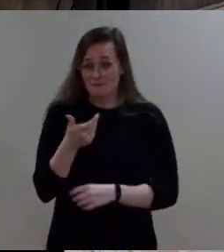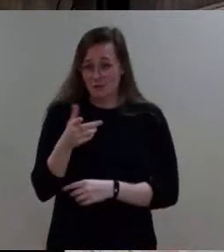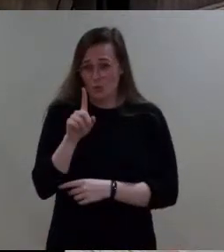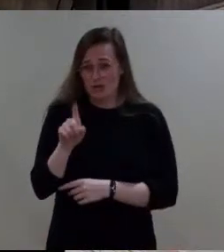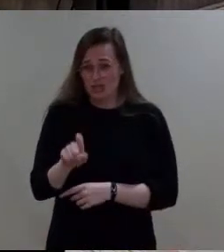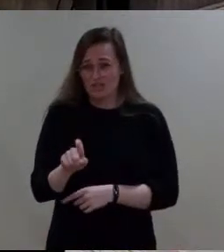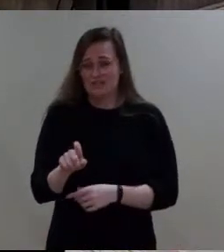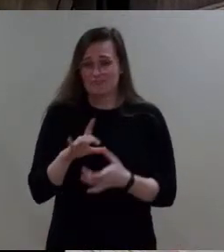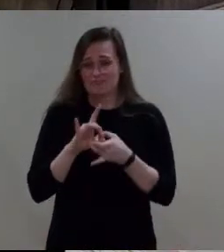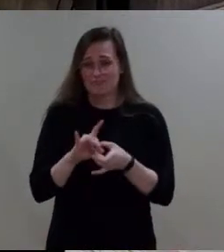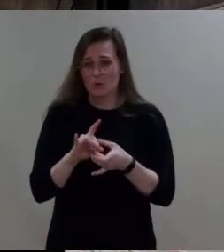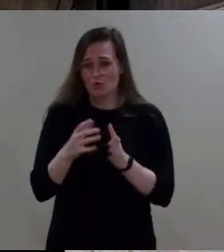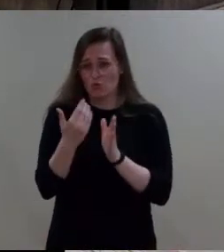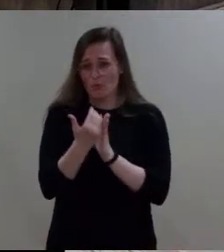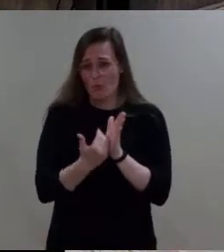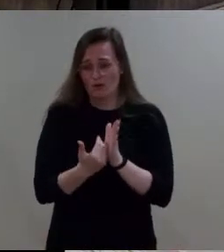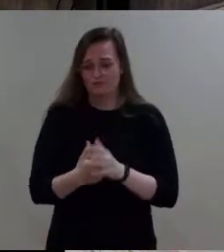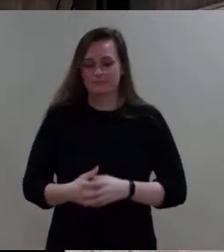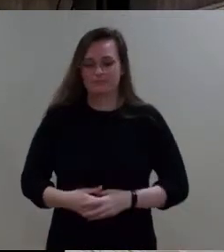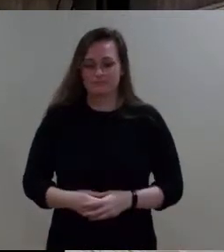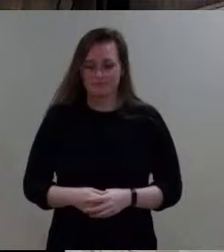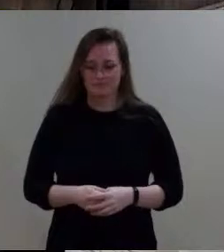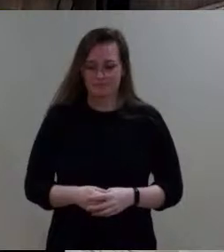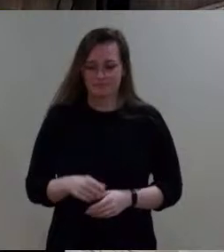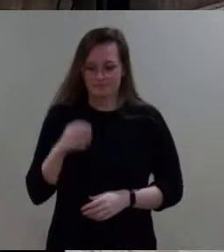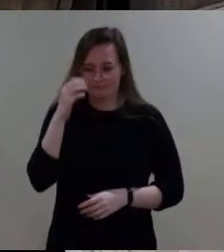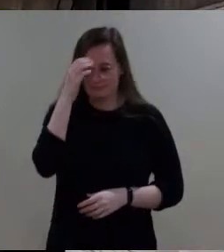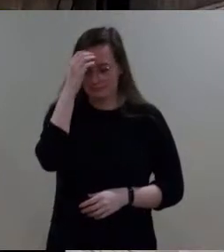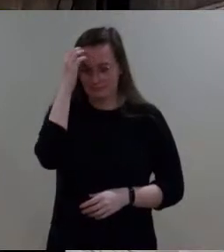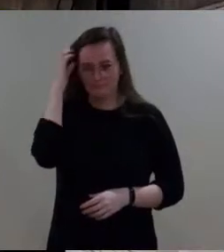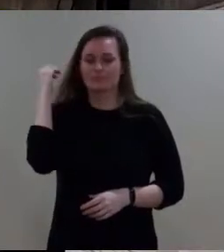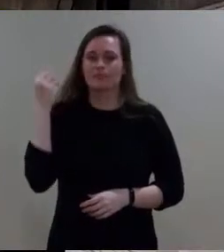report. The Divert Nova Scotia Summit,